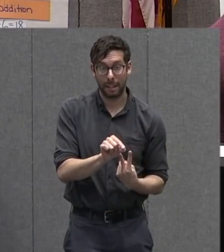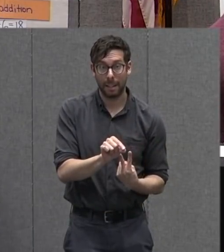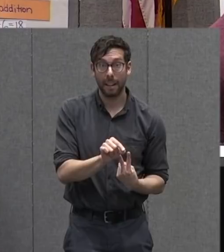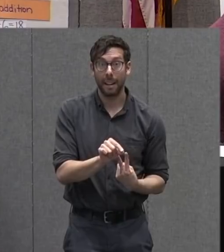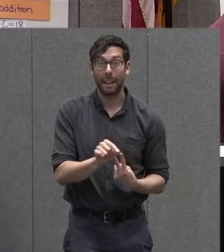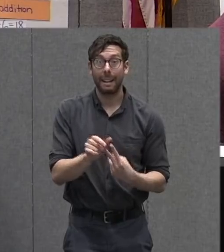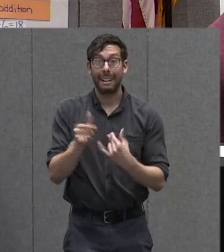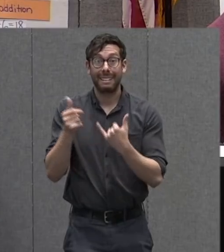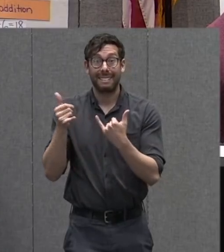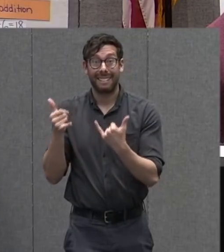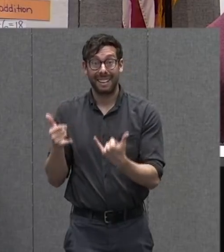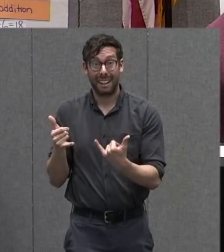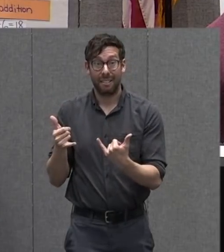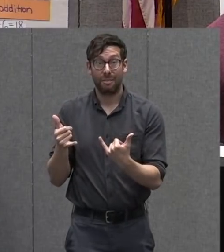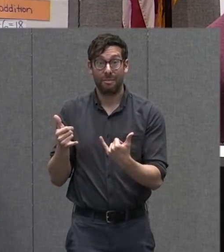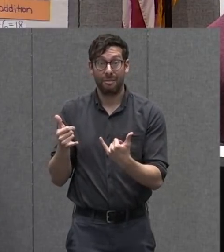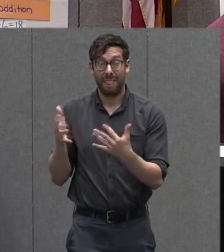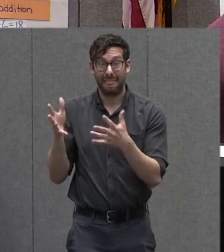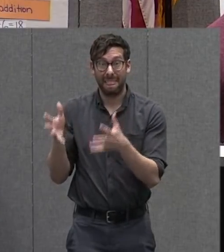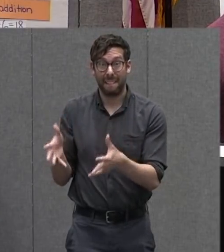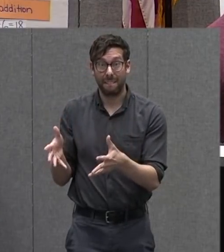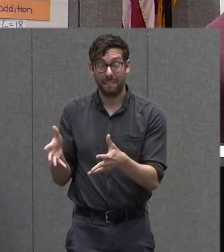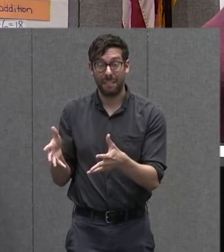left over